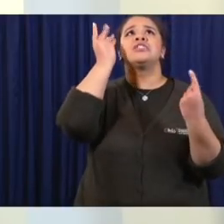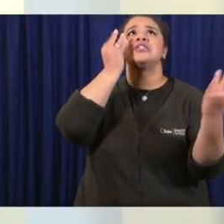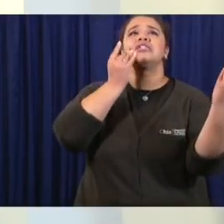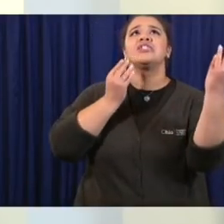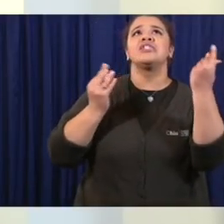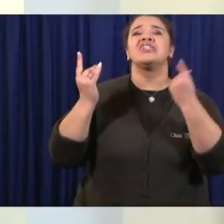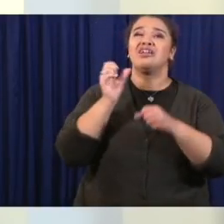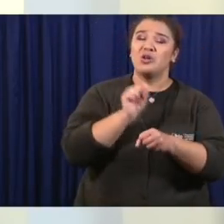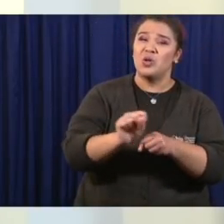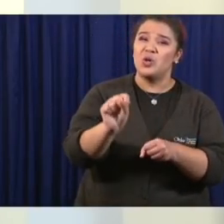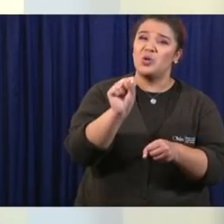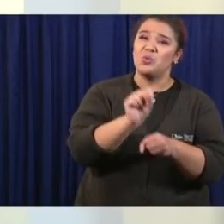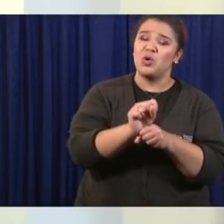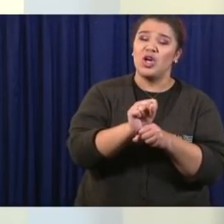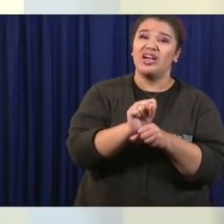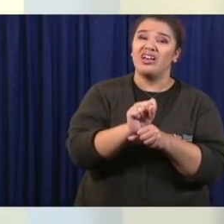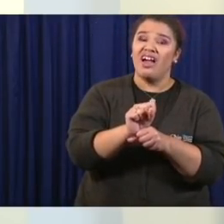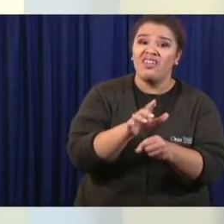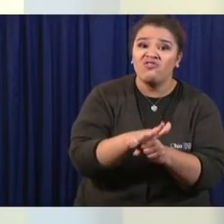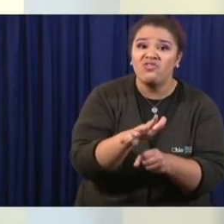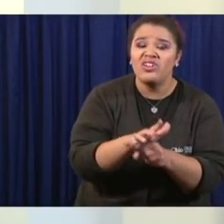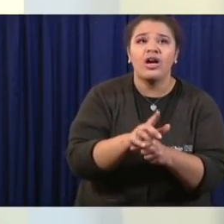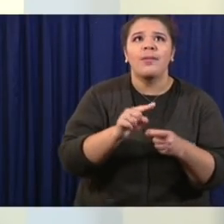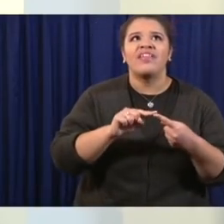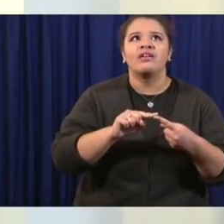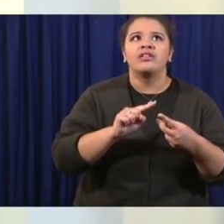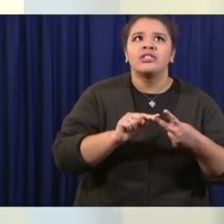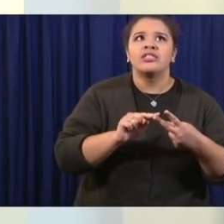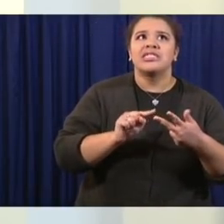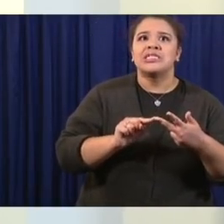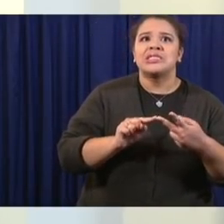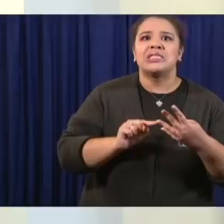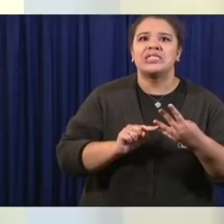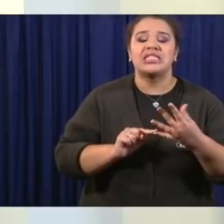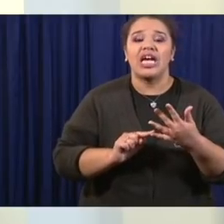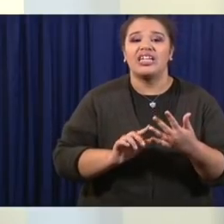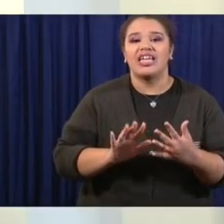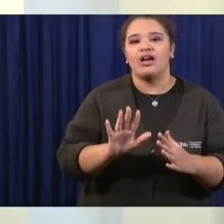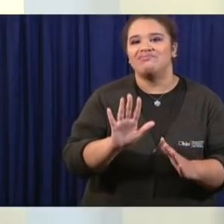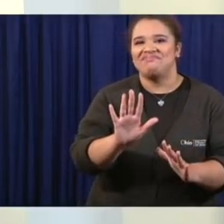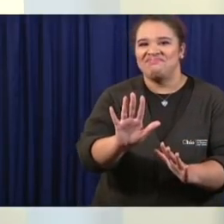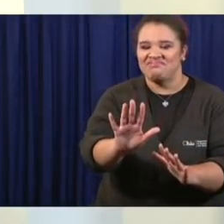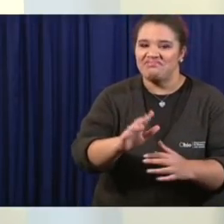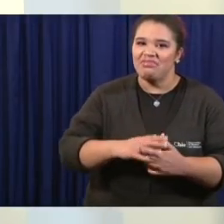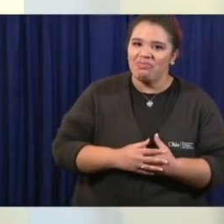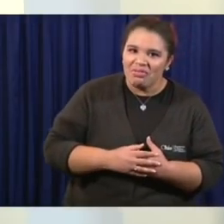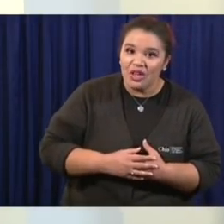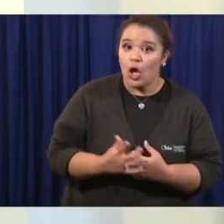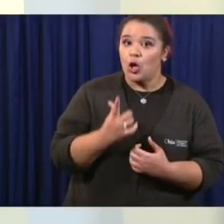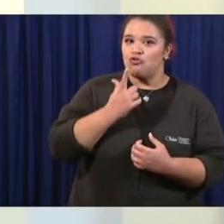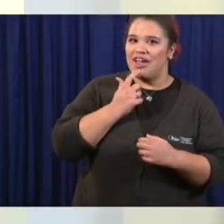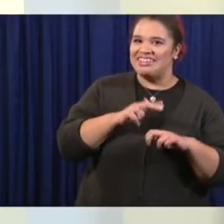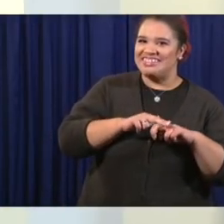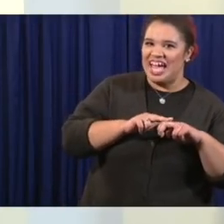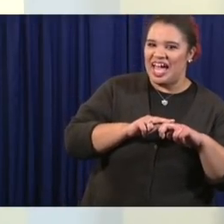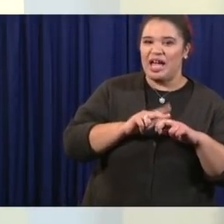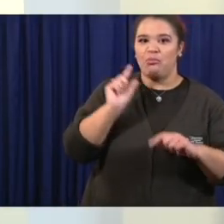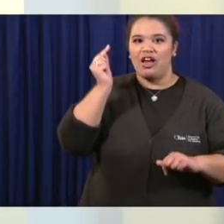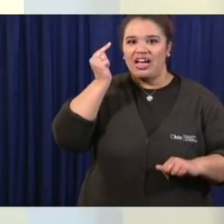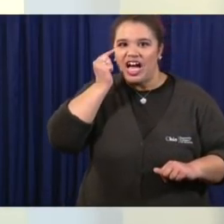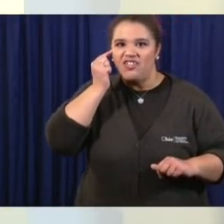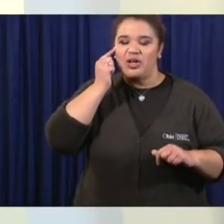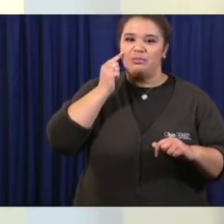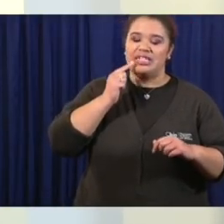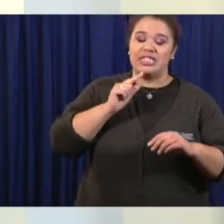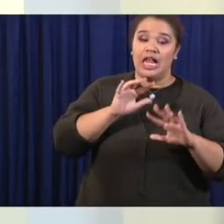we do that we've never thought about? I'm not a very bureaucratic person, and I'm not much of a rules follower in my normal life, so we're constantly